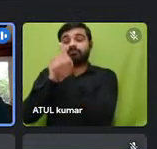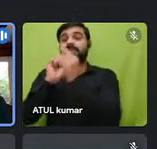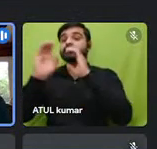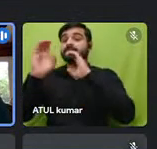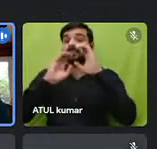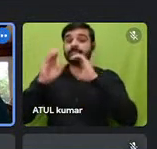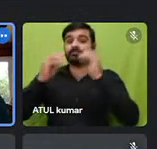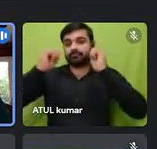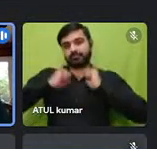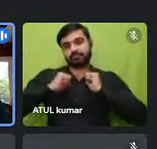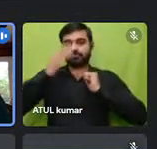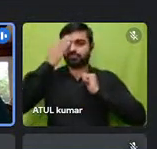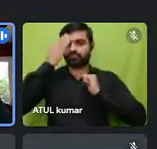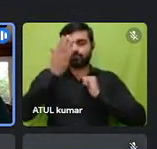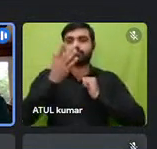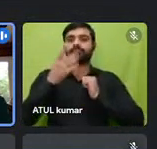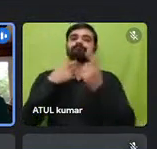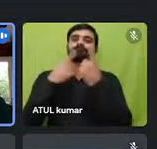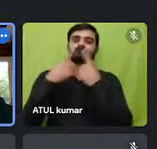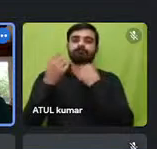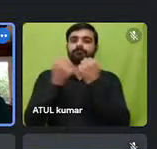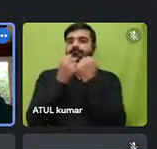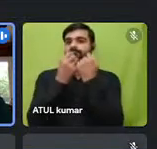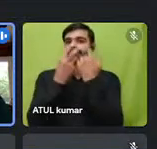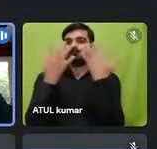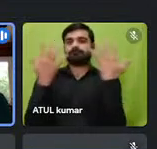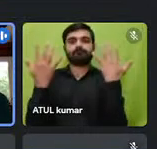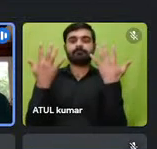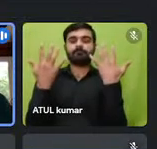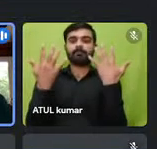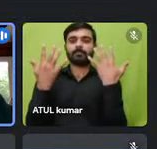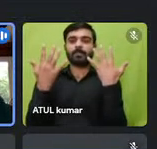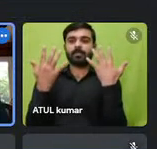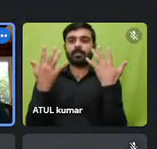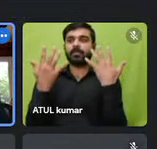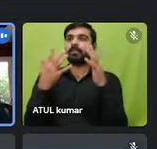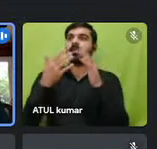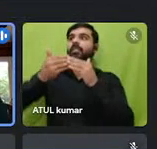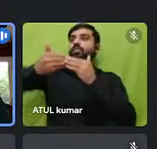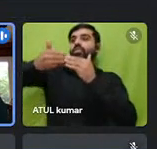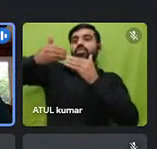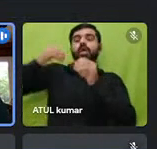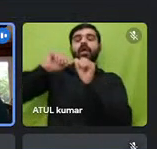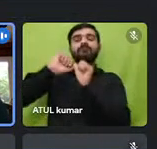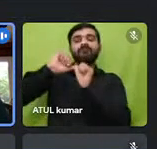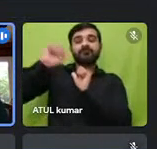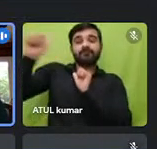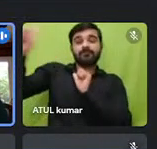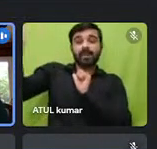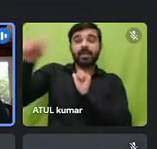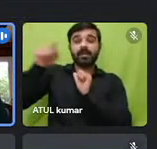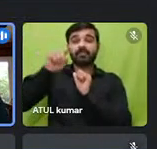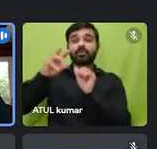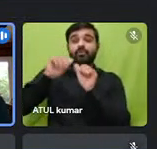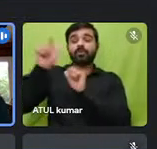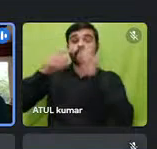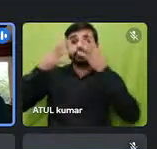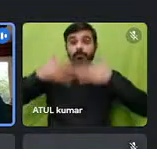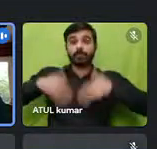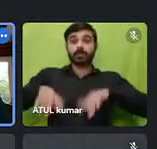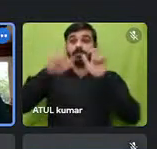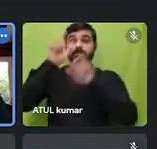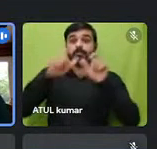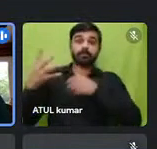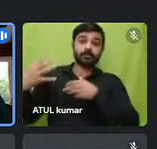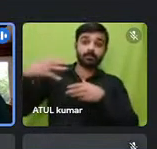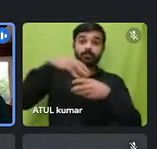I'm sitting here talking to you thousands of miles away, but really we humans did not evolve